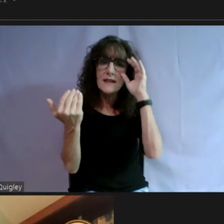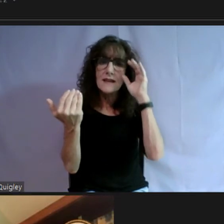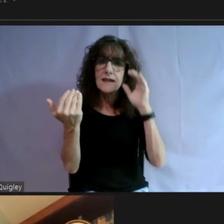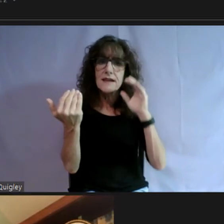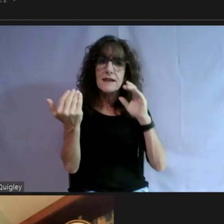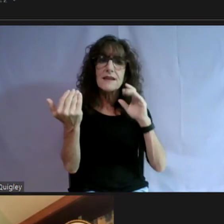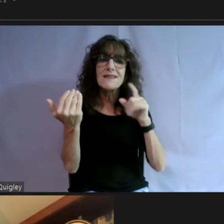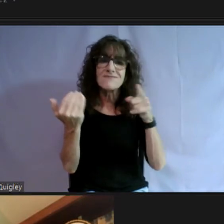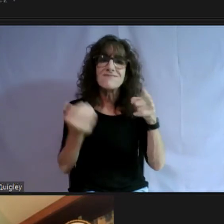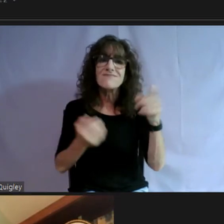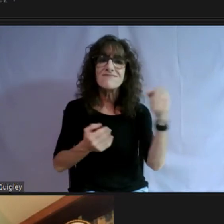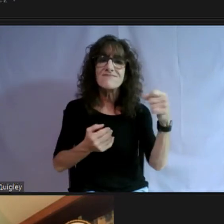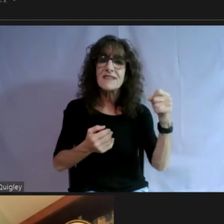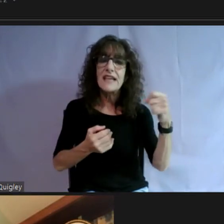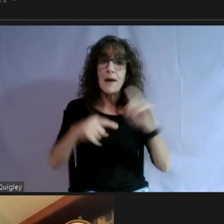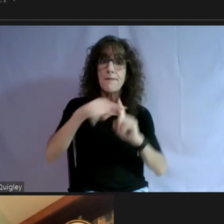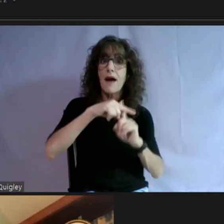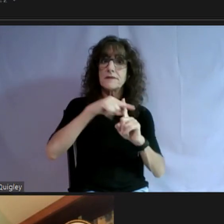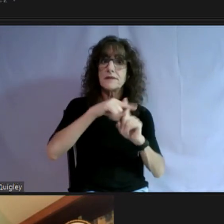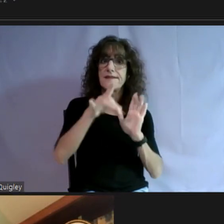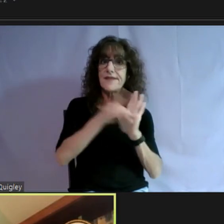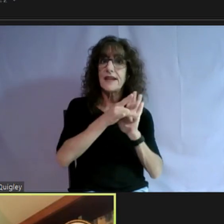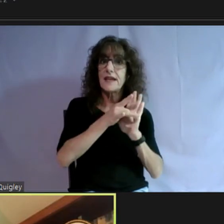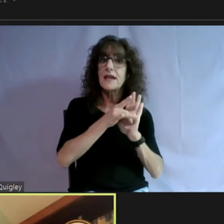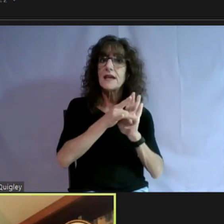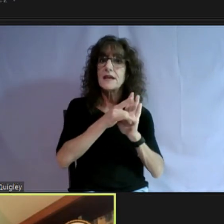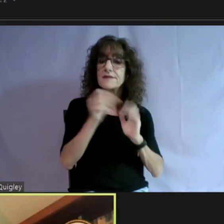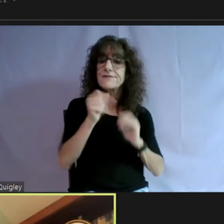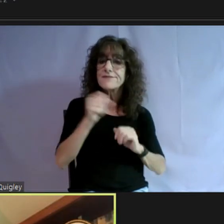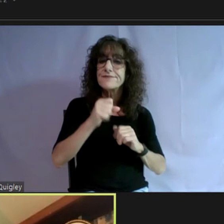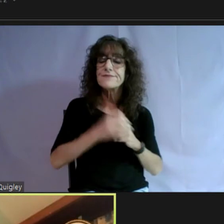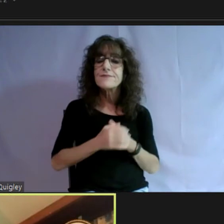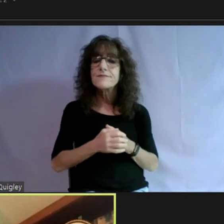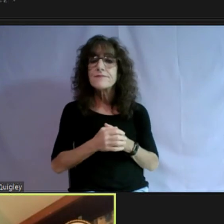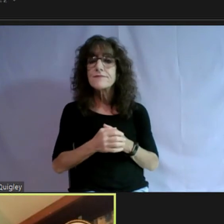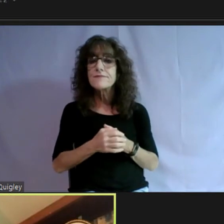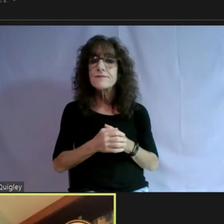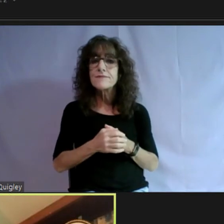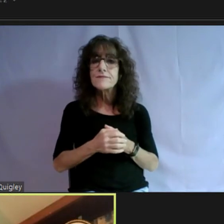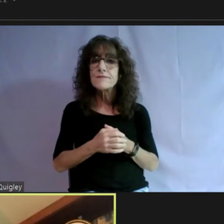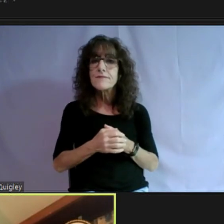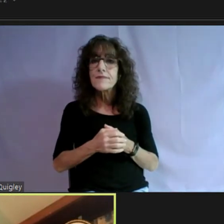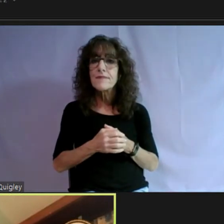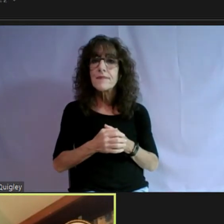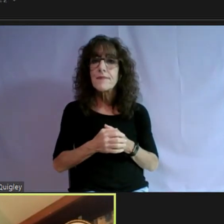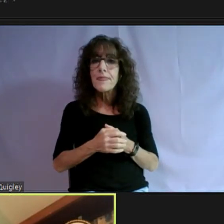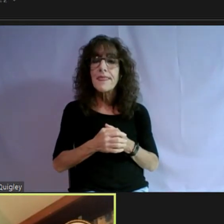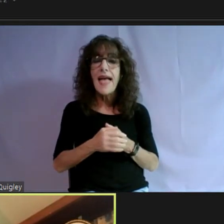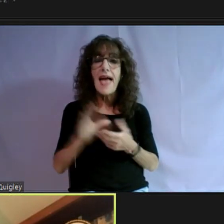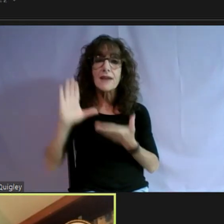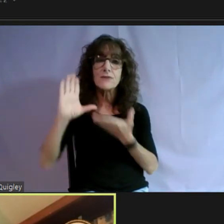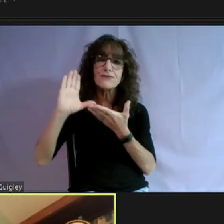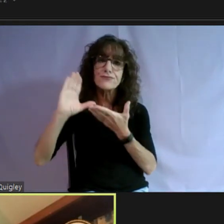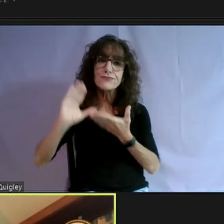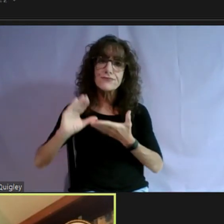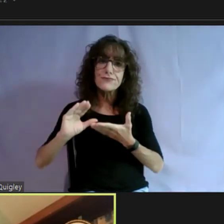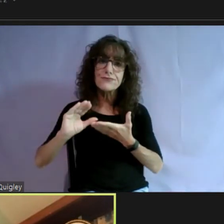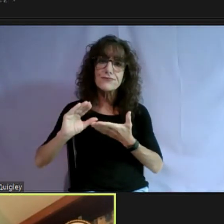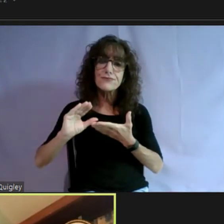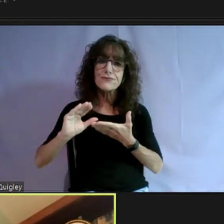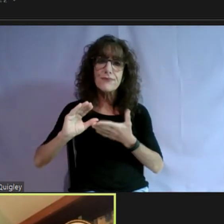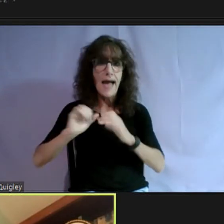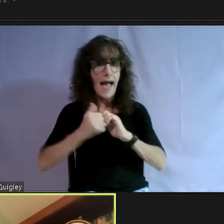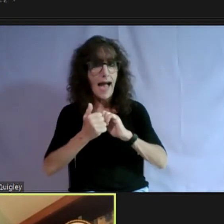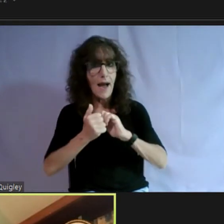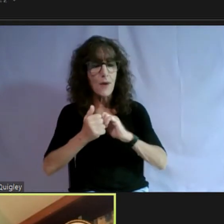Yeah, positivity rate. Positivity rate, right? Yeah. And we brought that down largely with